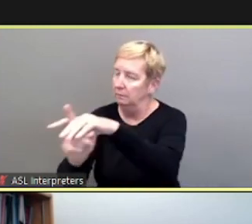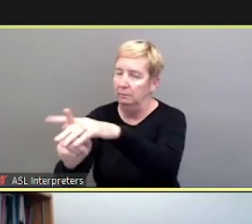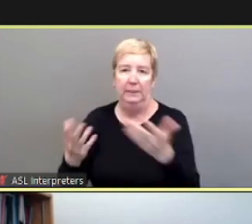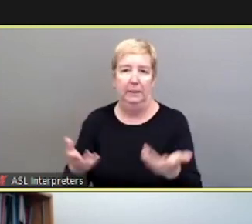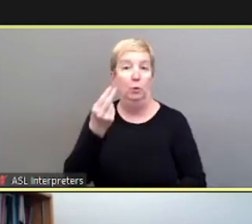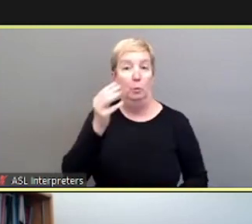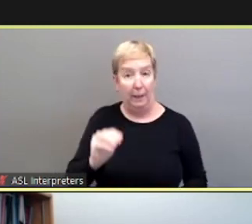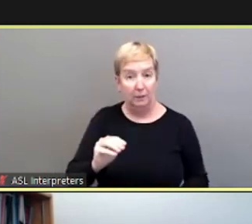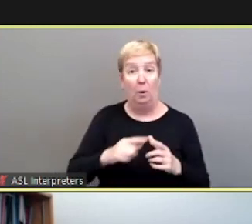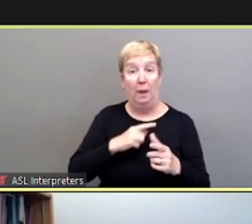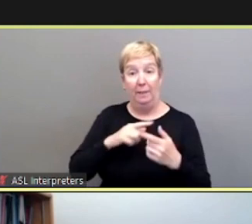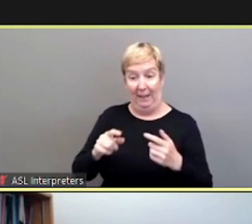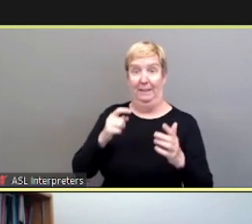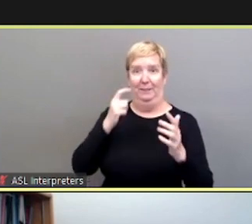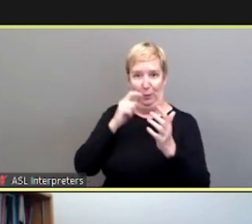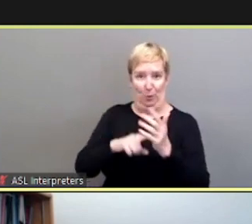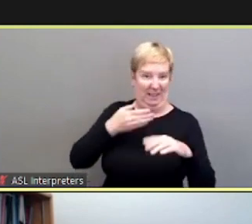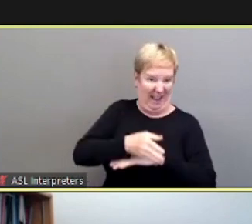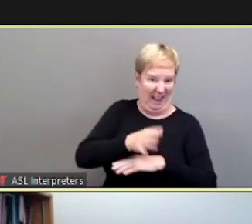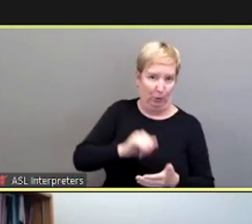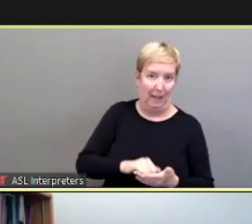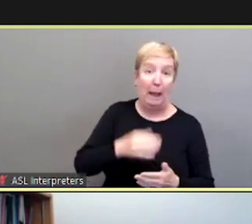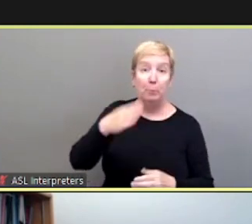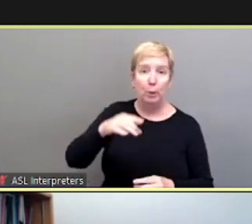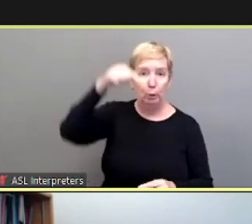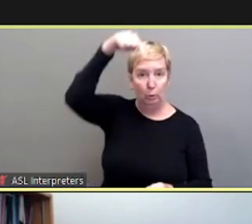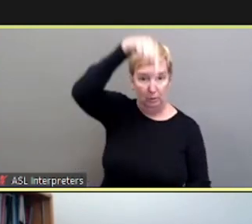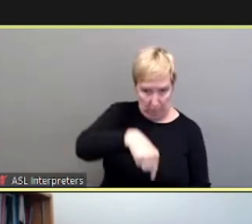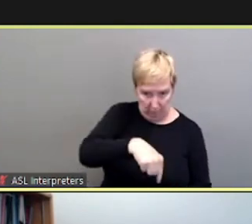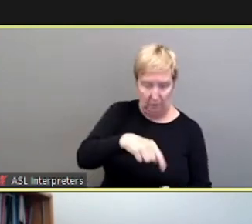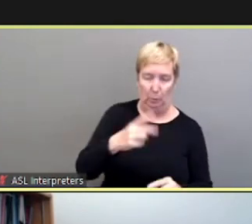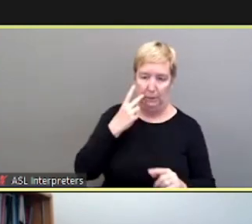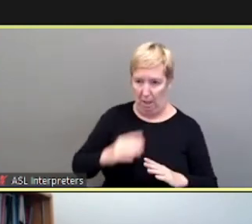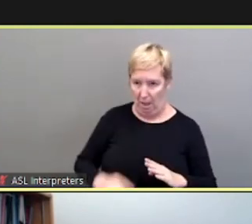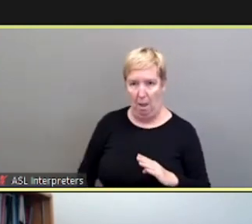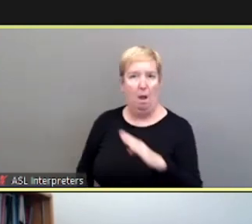see the surge in cases after that. And this is